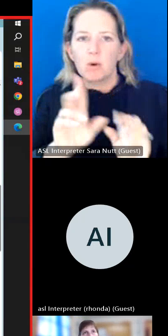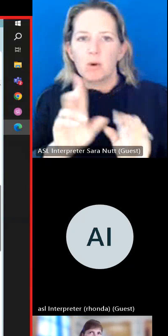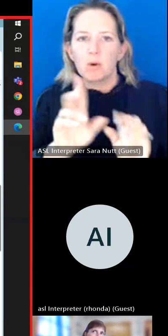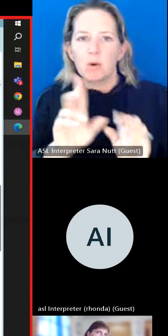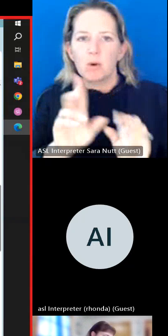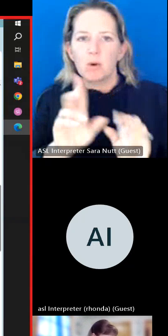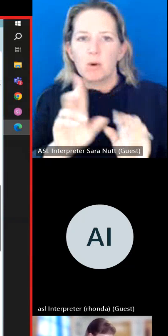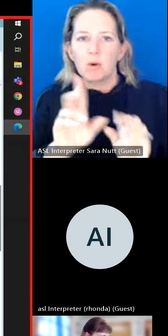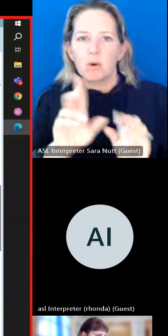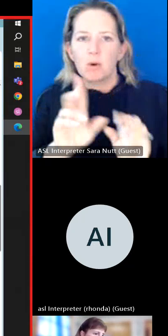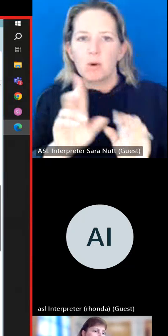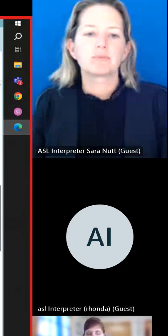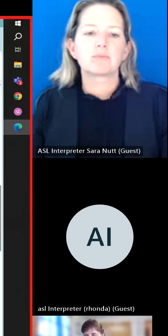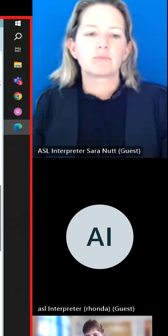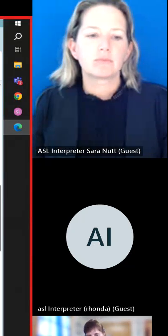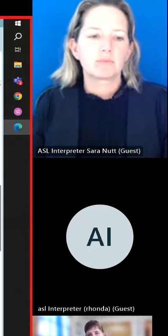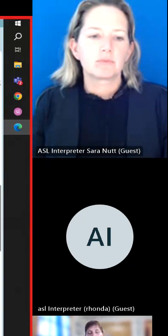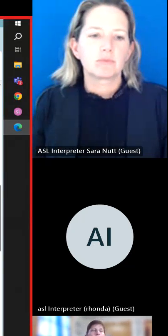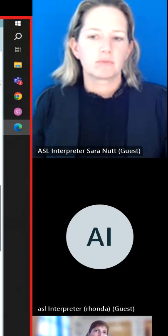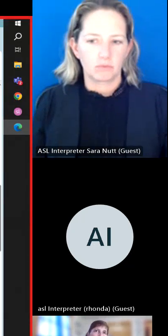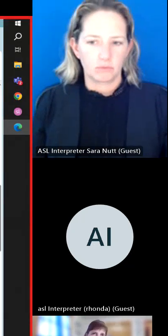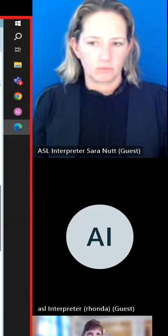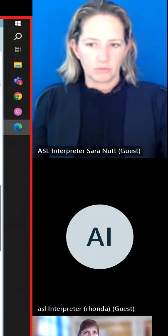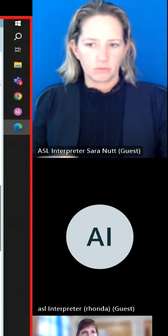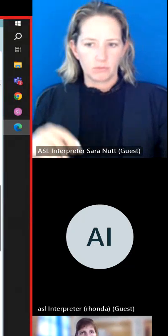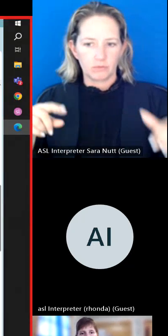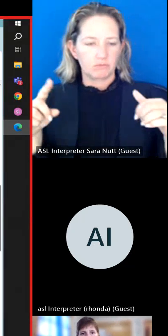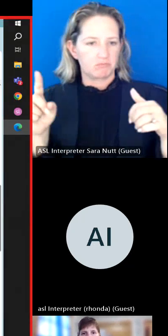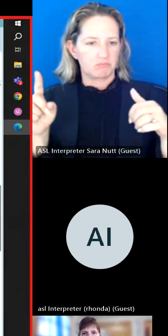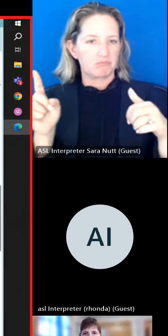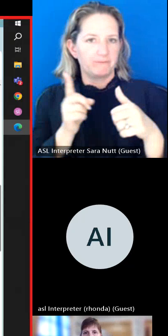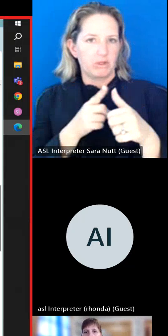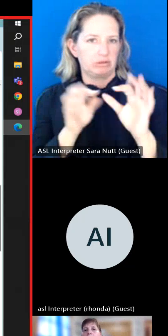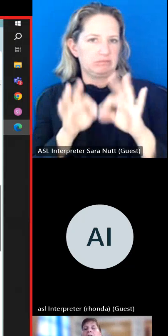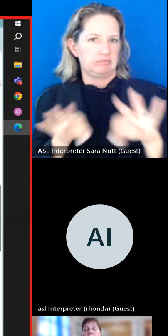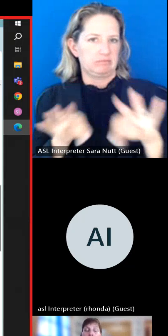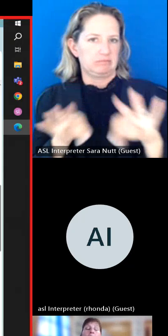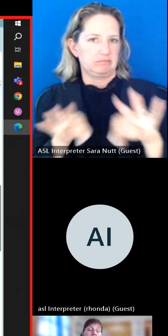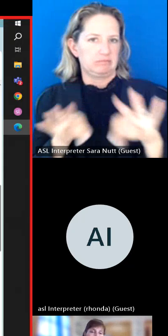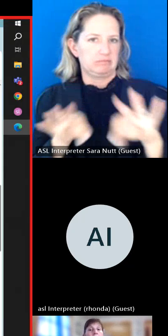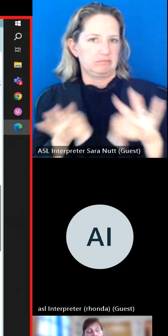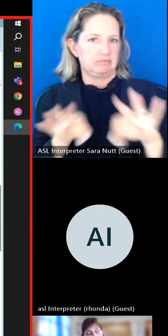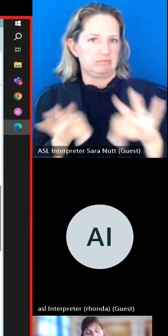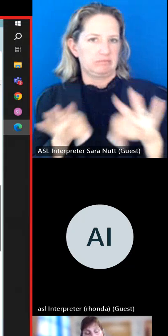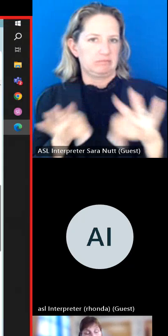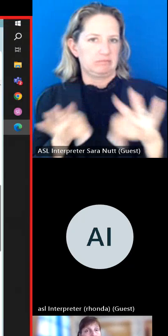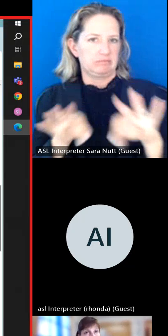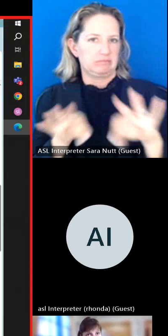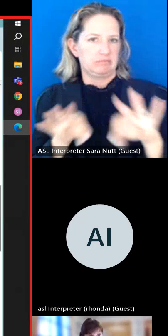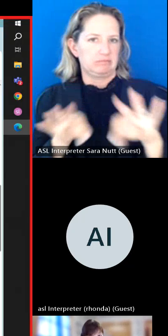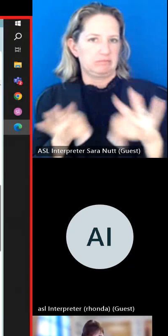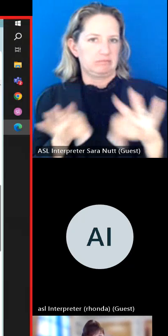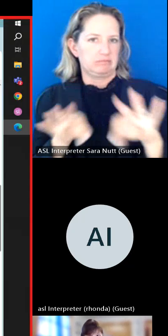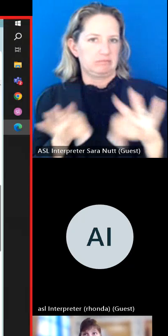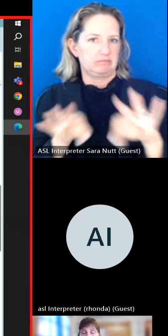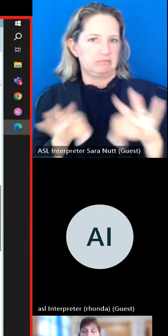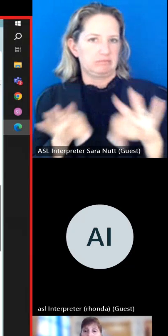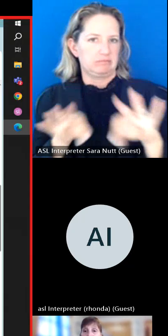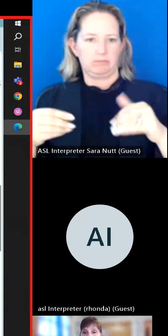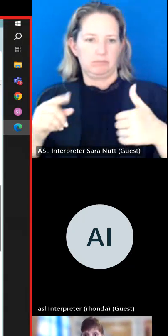So first of all, you need to identify the parts of your story. The most important part is your